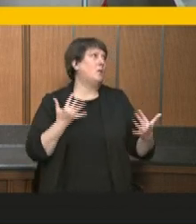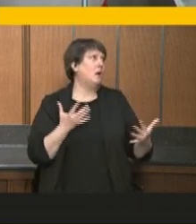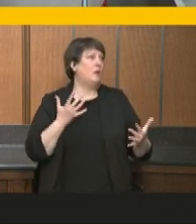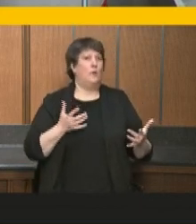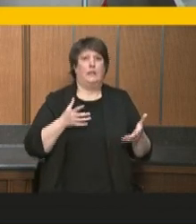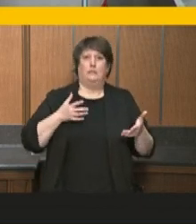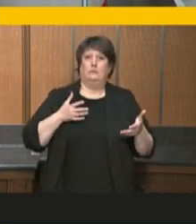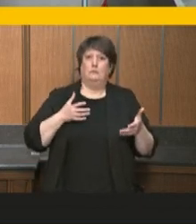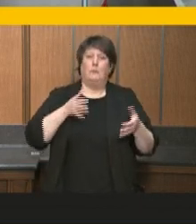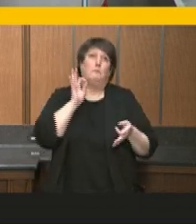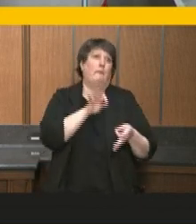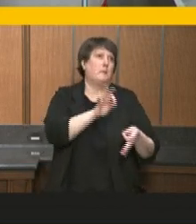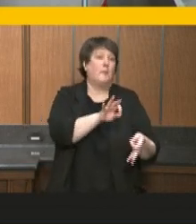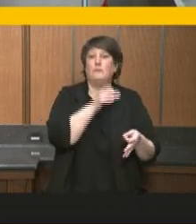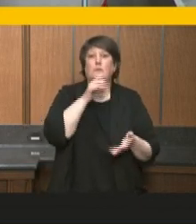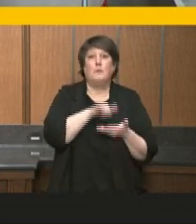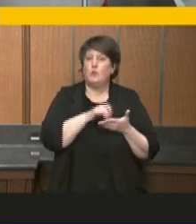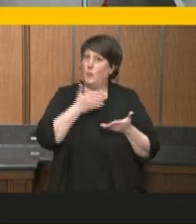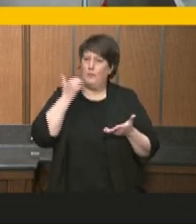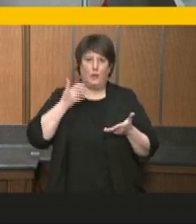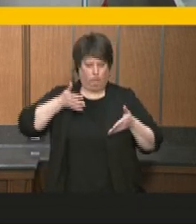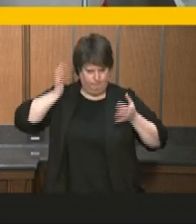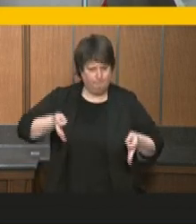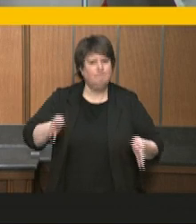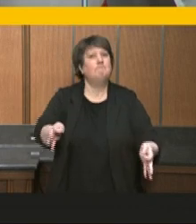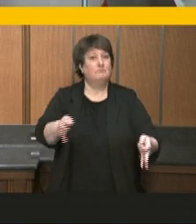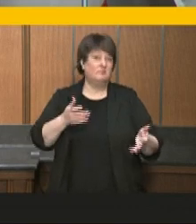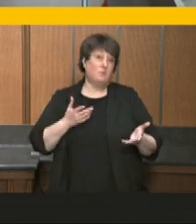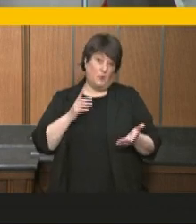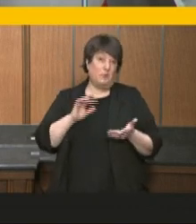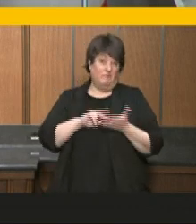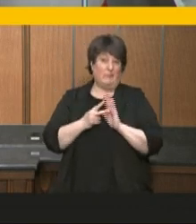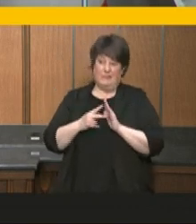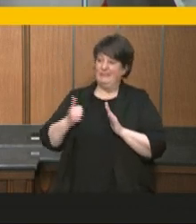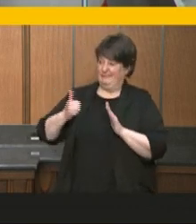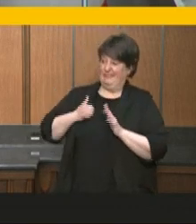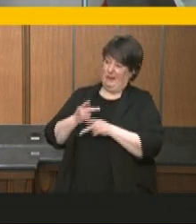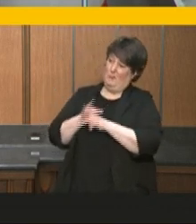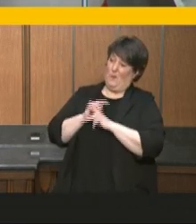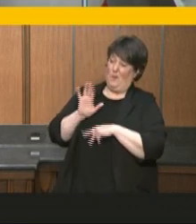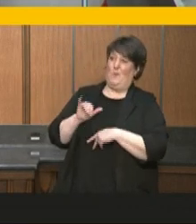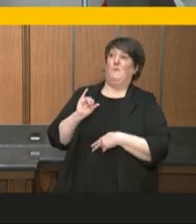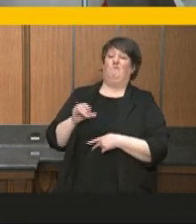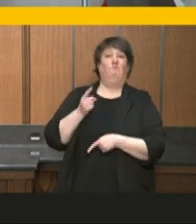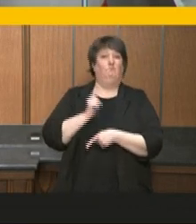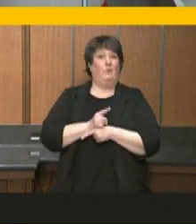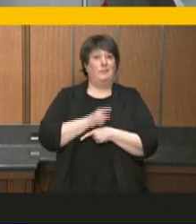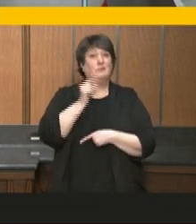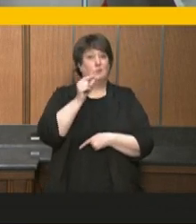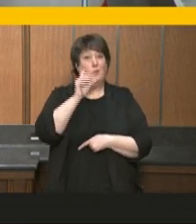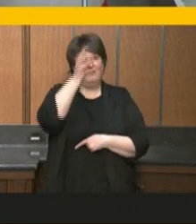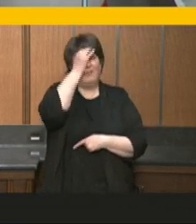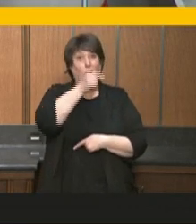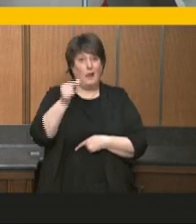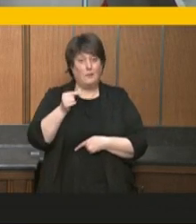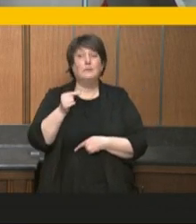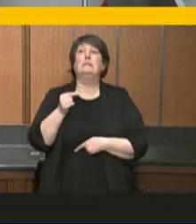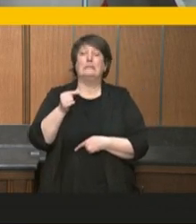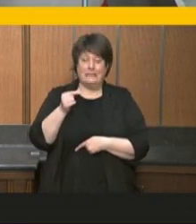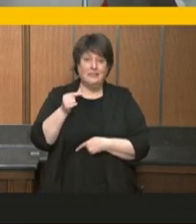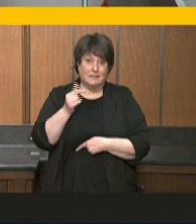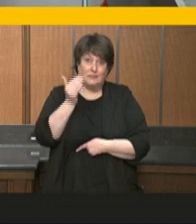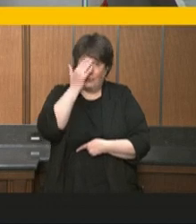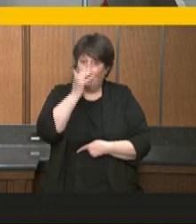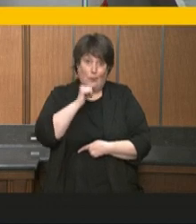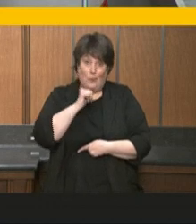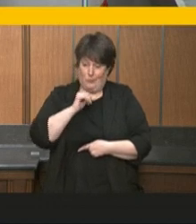motto. That is our motto. So what you're going to see from our government is an absolute acknowledgement. We are not